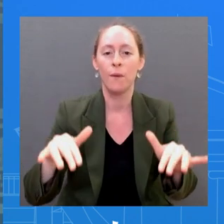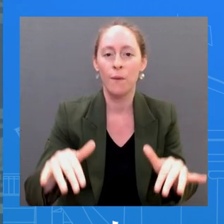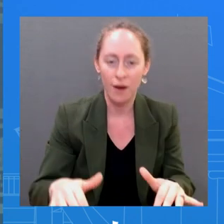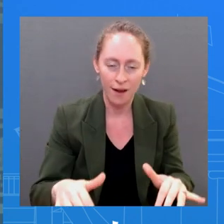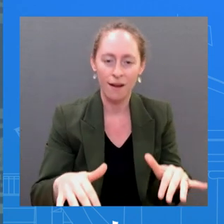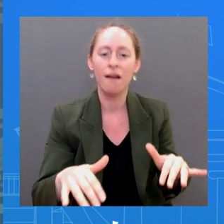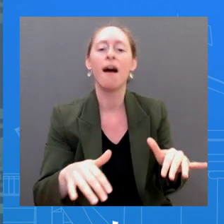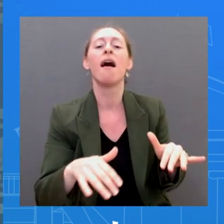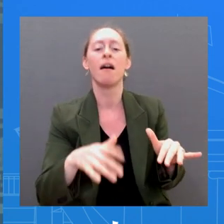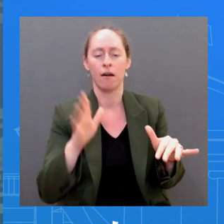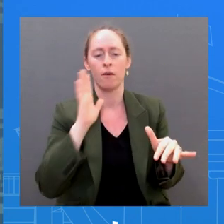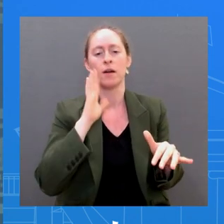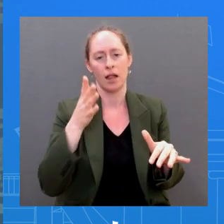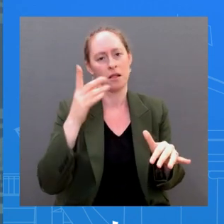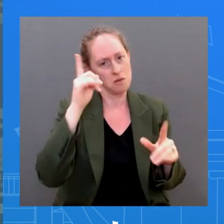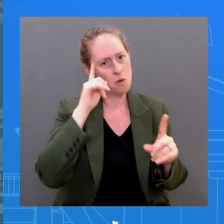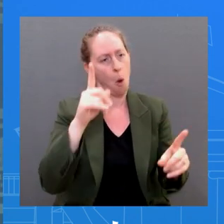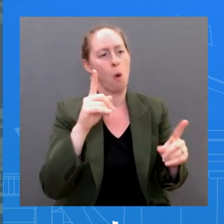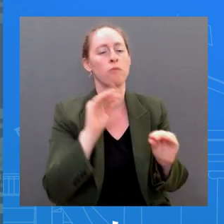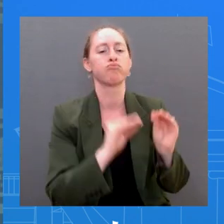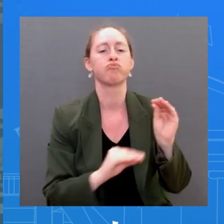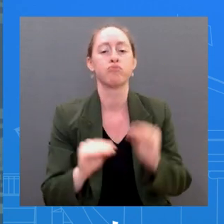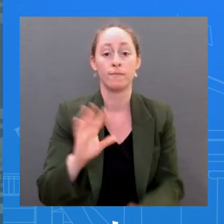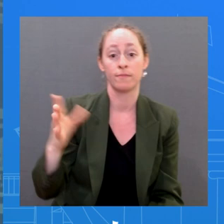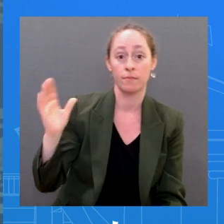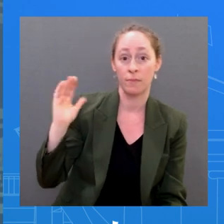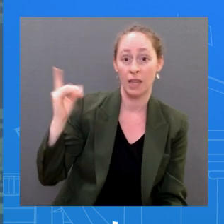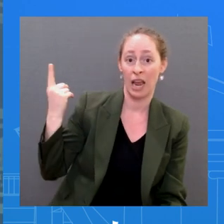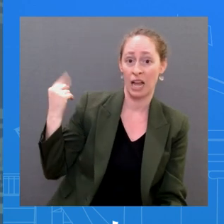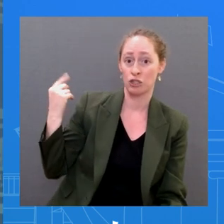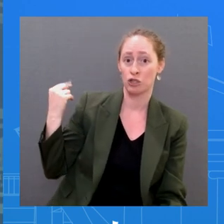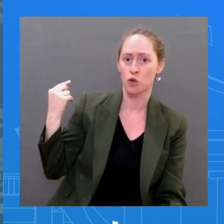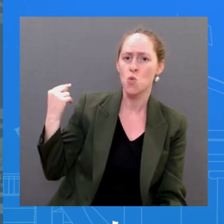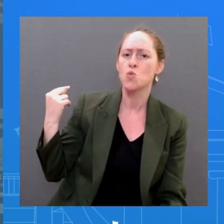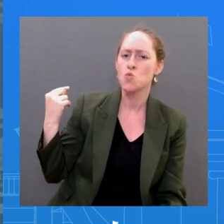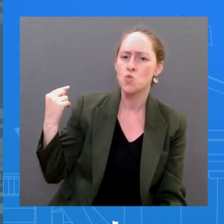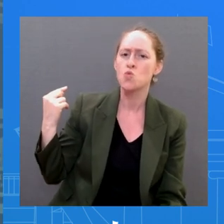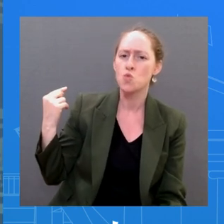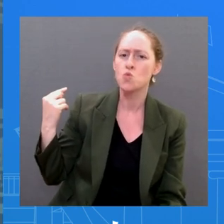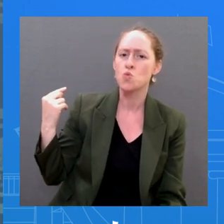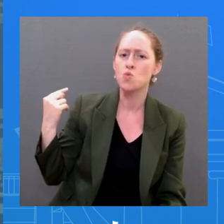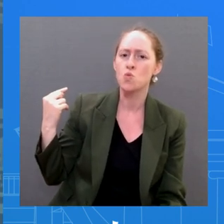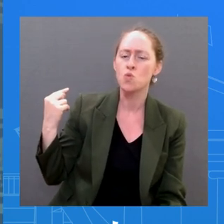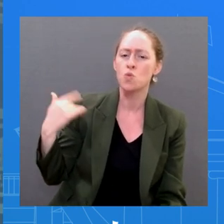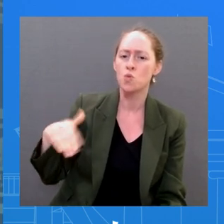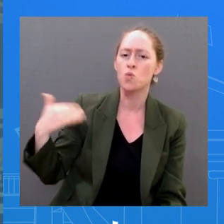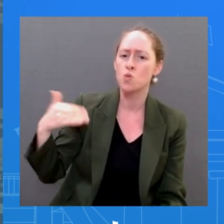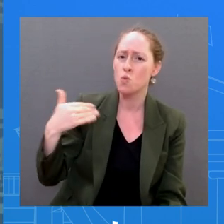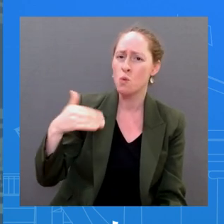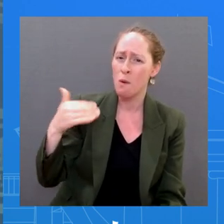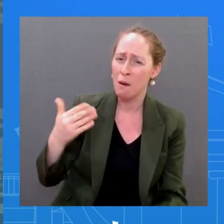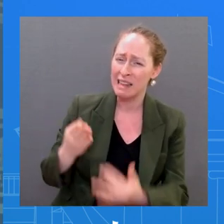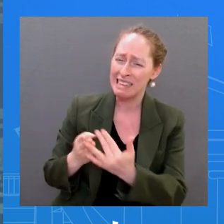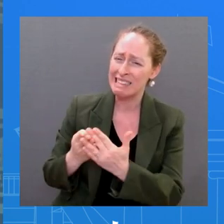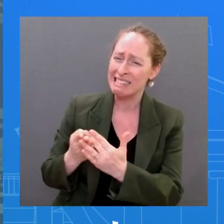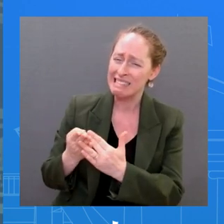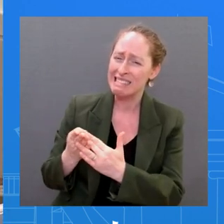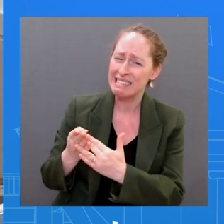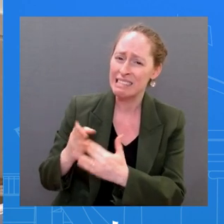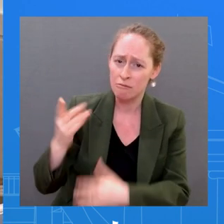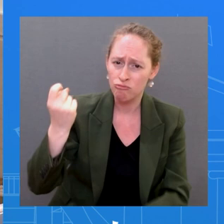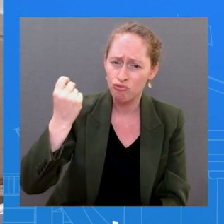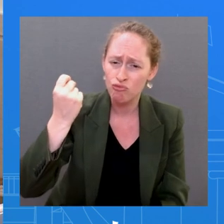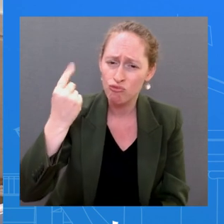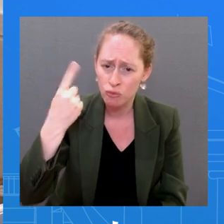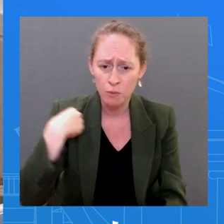different place a year ago, and now we are in a much better place economically, but there's still work to do, and we understand that. Okay, and then just quickly on gas